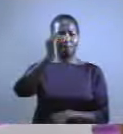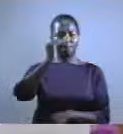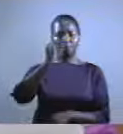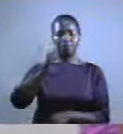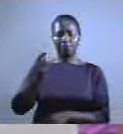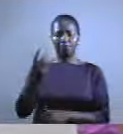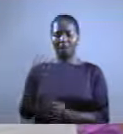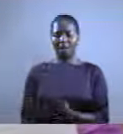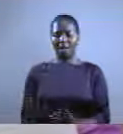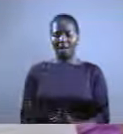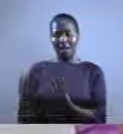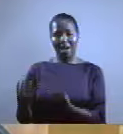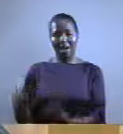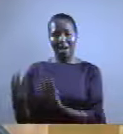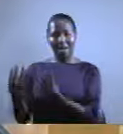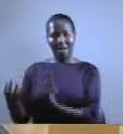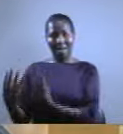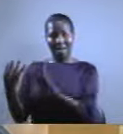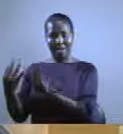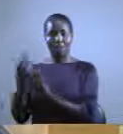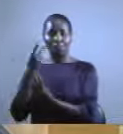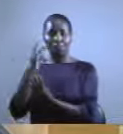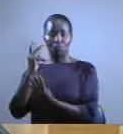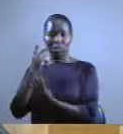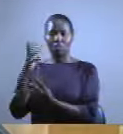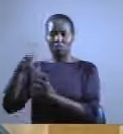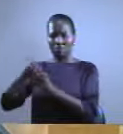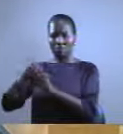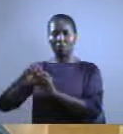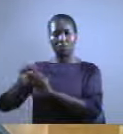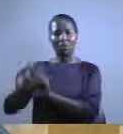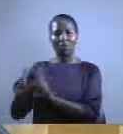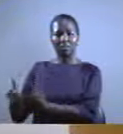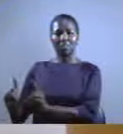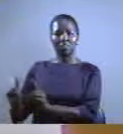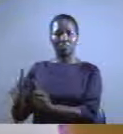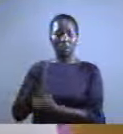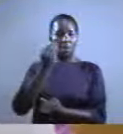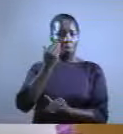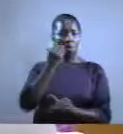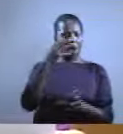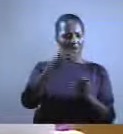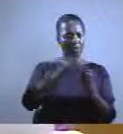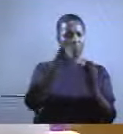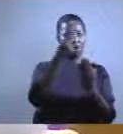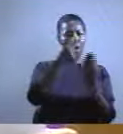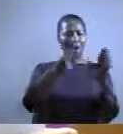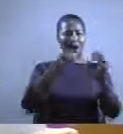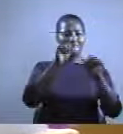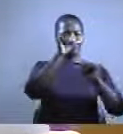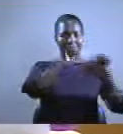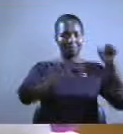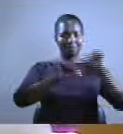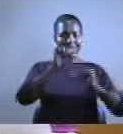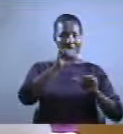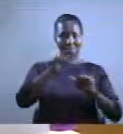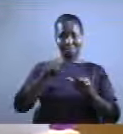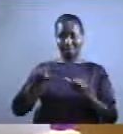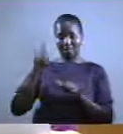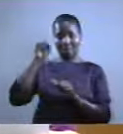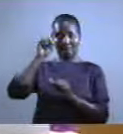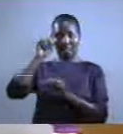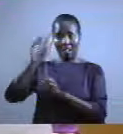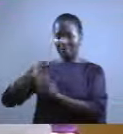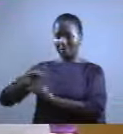part of the Bantu education curriculum. White children were exposed to art and to science. The opportunities for Bantu education learners